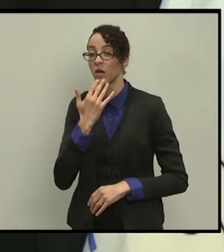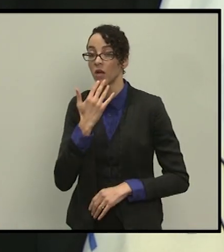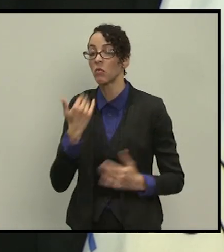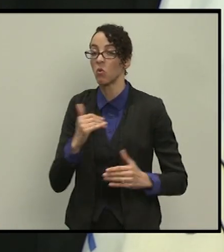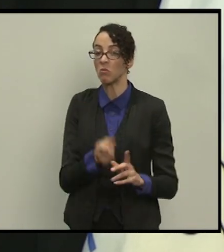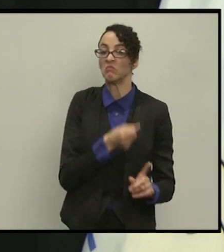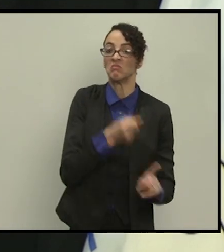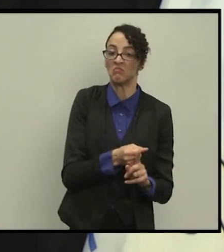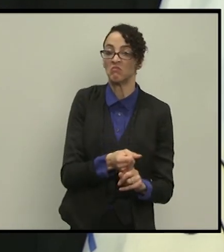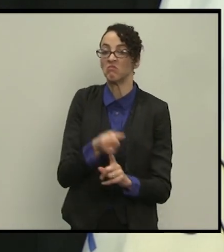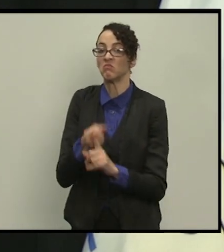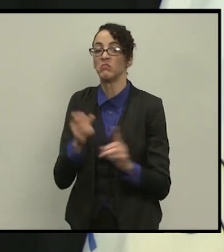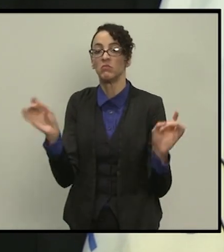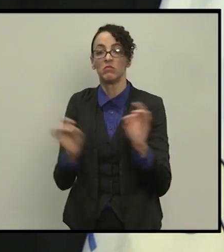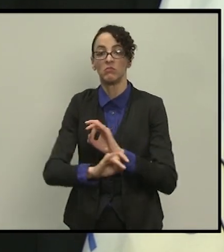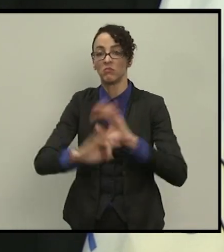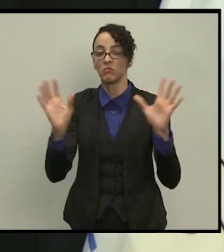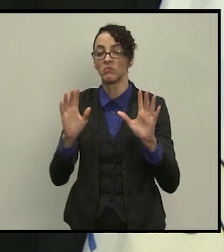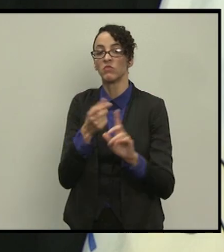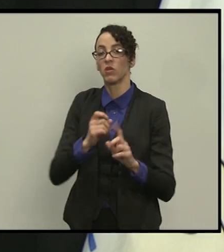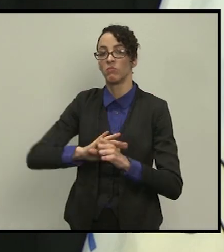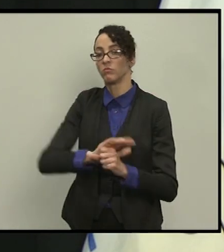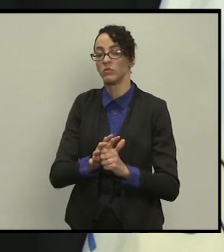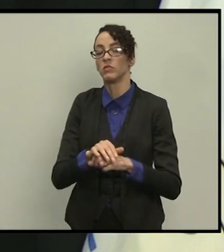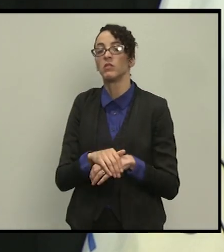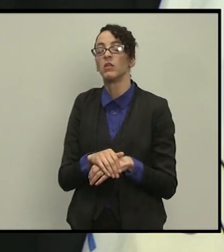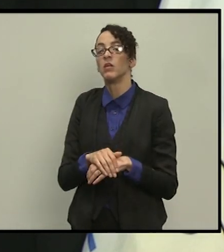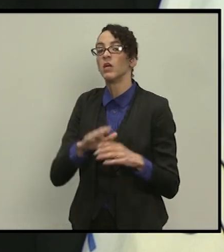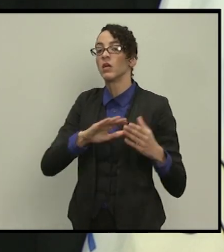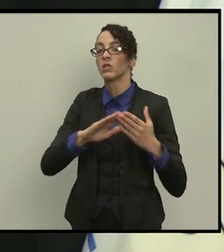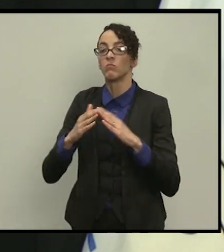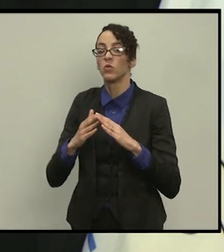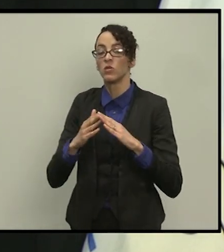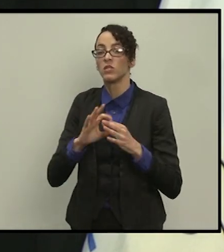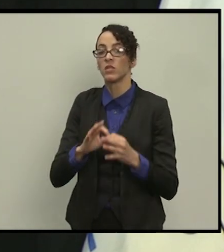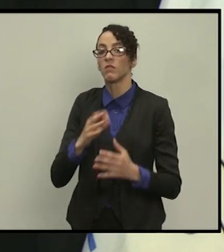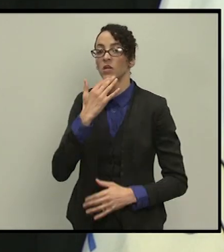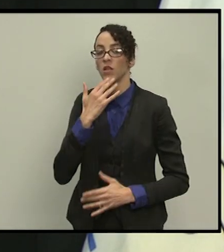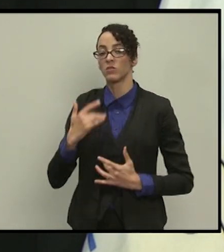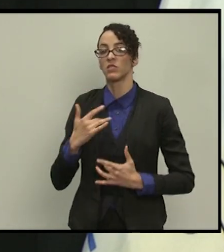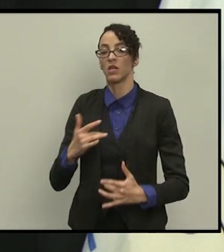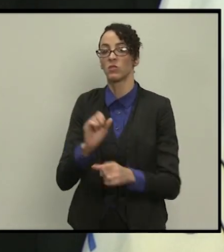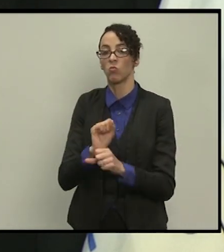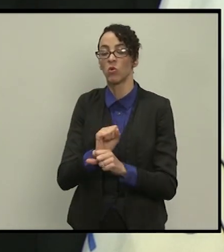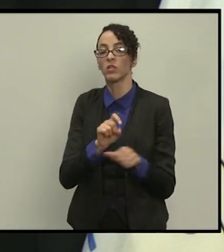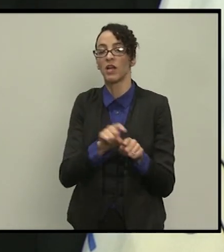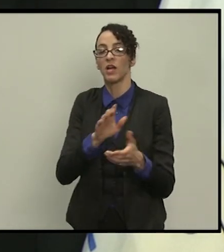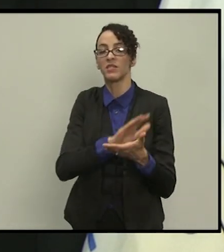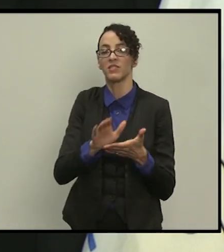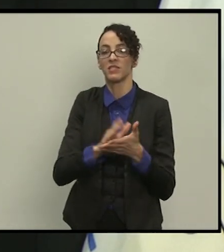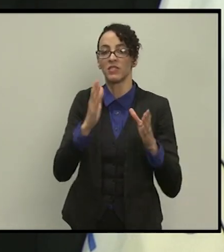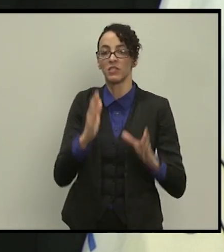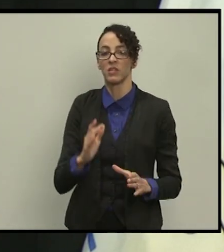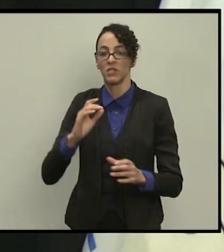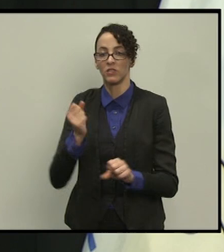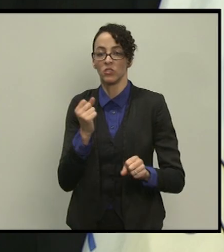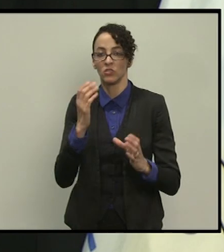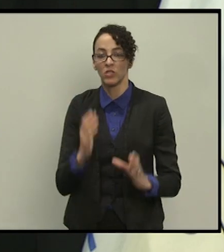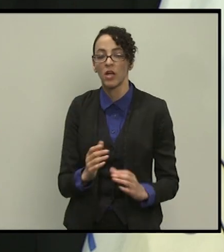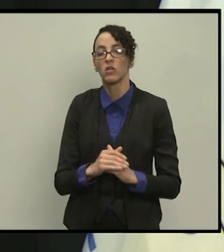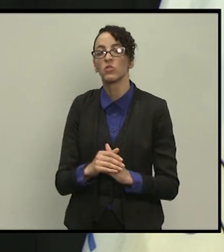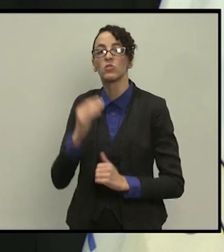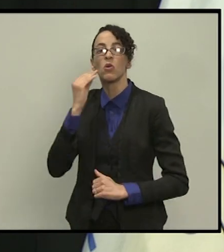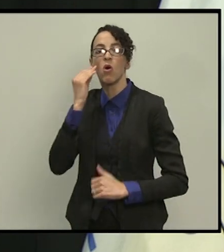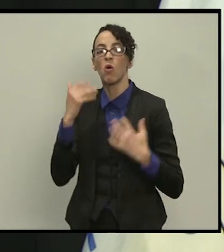are more likely to work in essential jobs such as janitors, home health aides, delivery people, grocery and farm